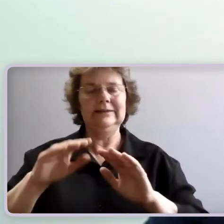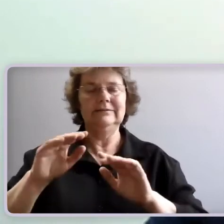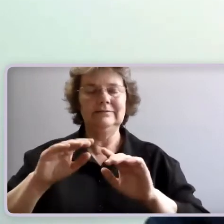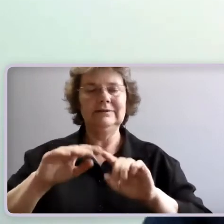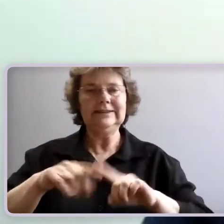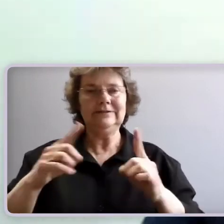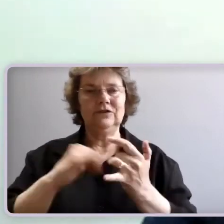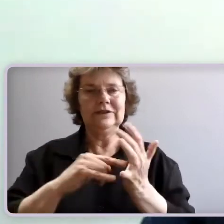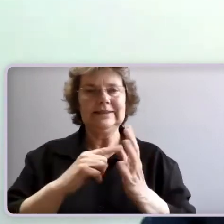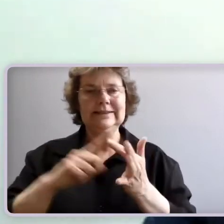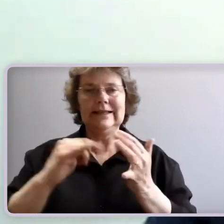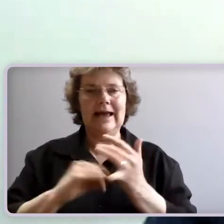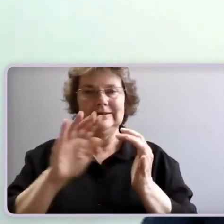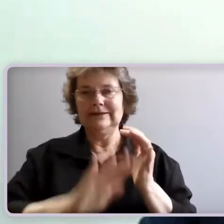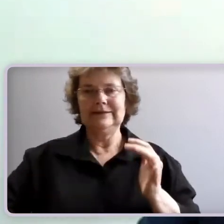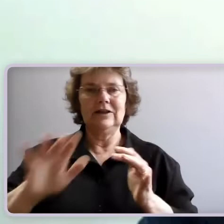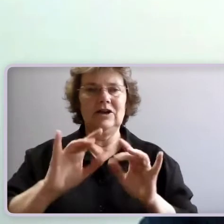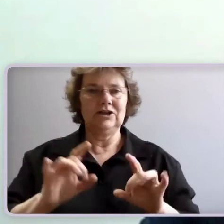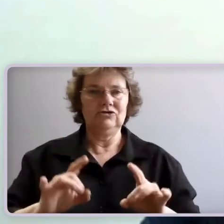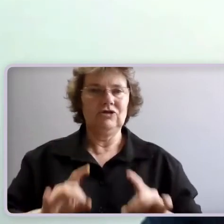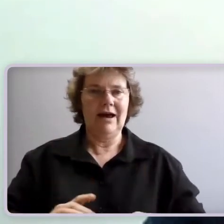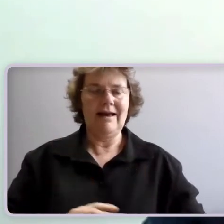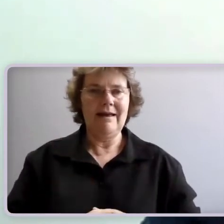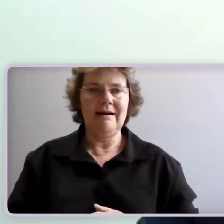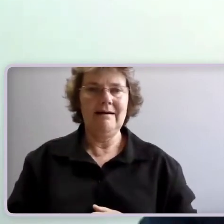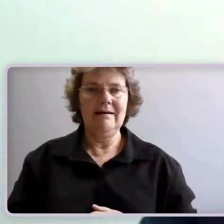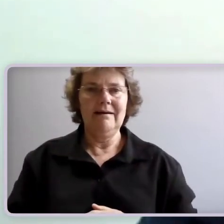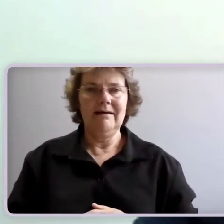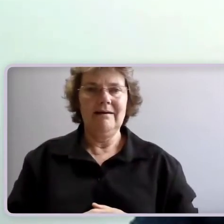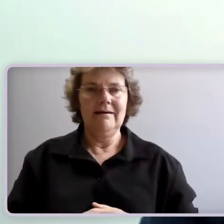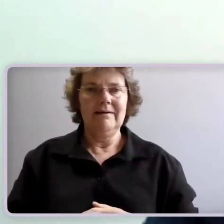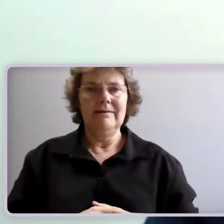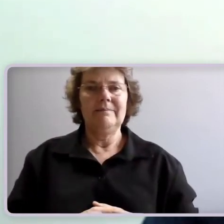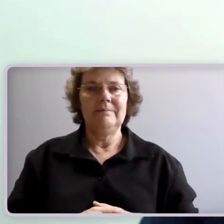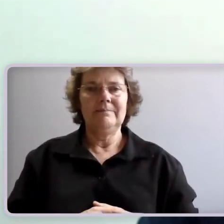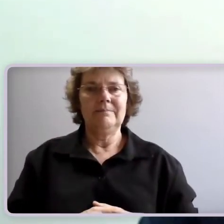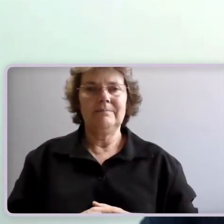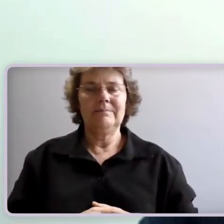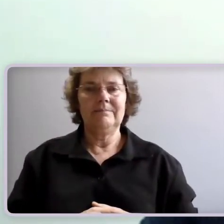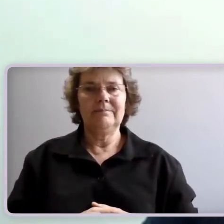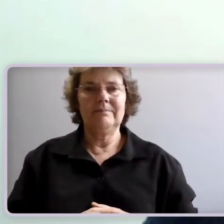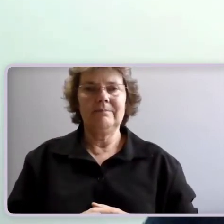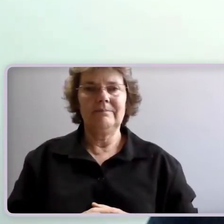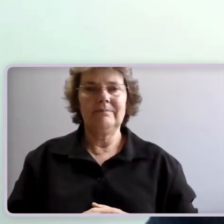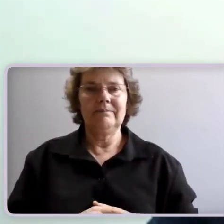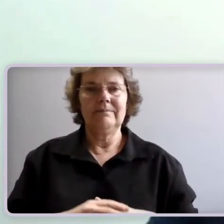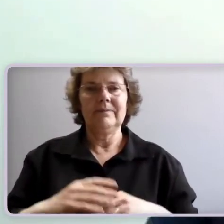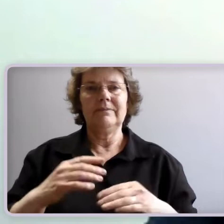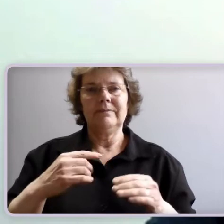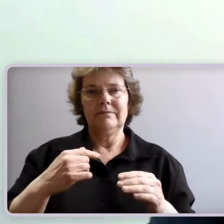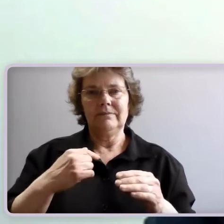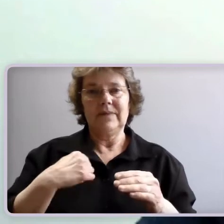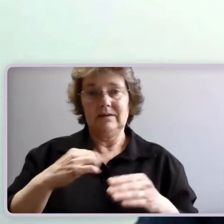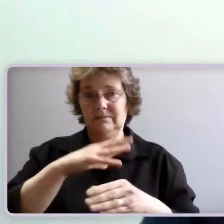not. And because I've had a significant role in sharing information, the most